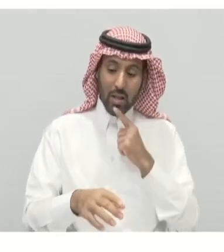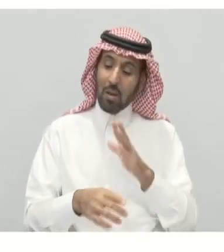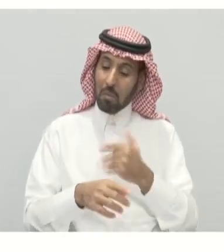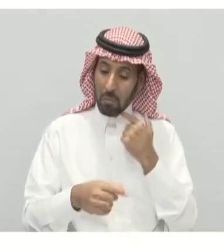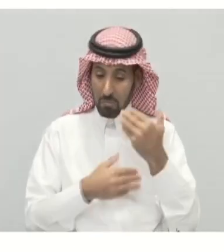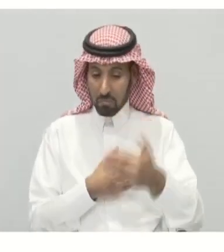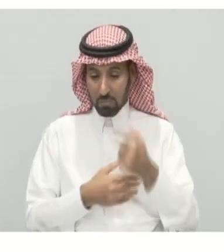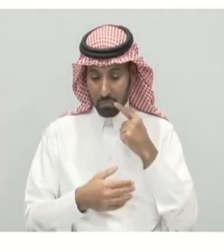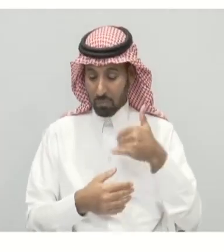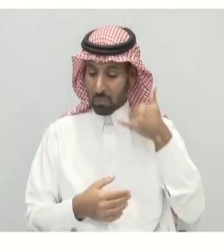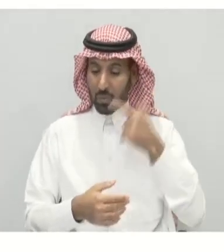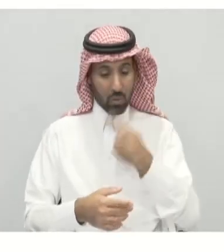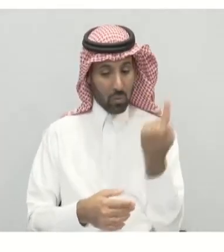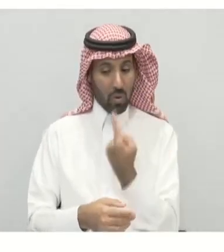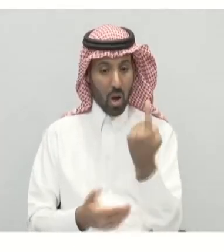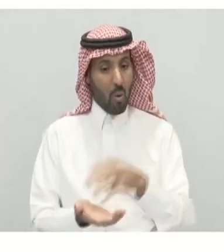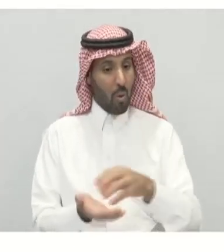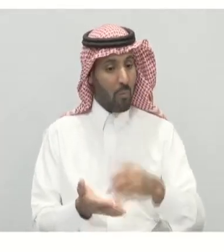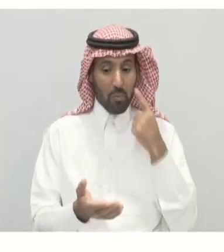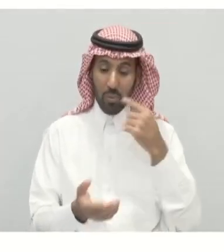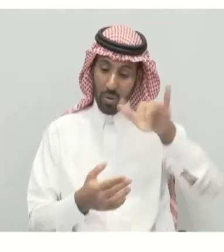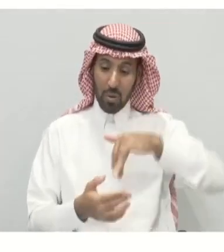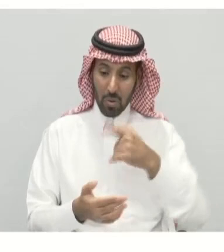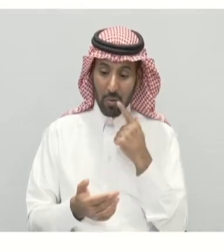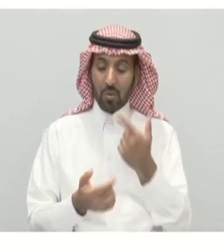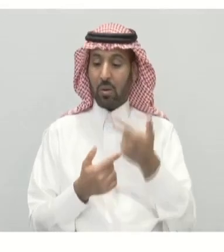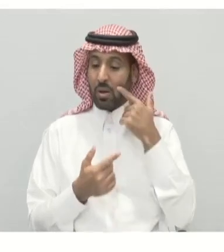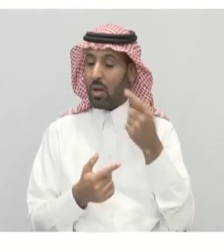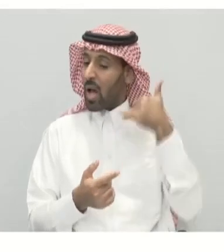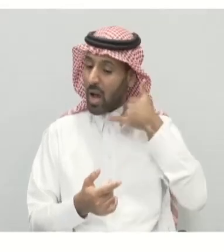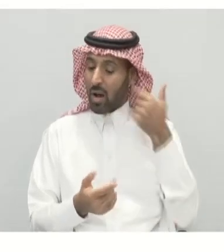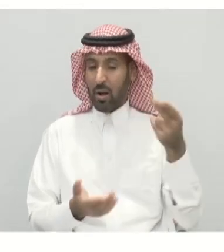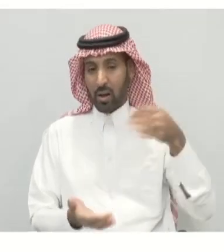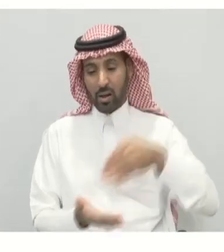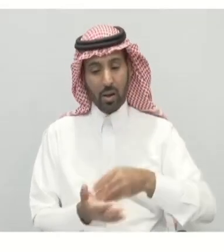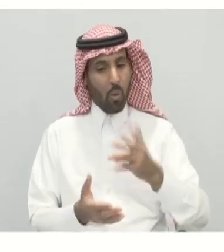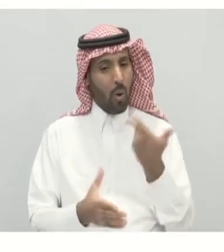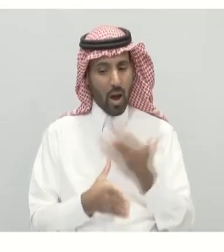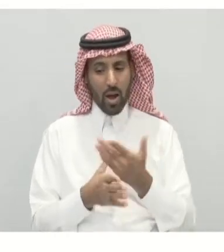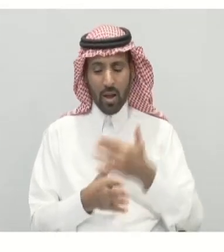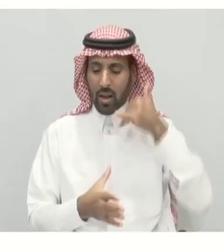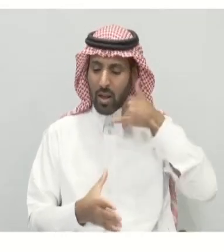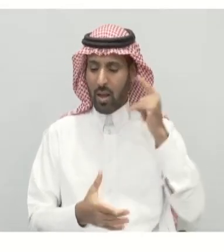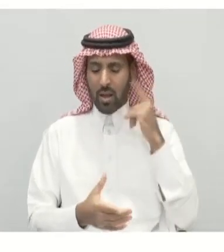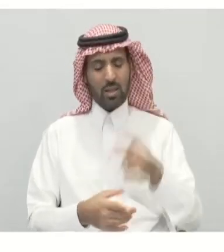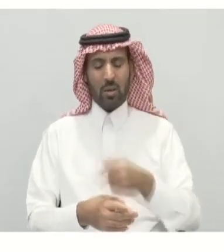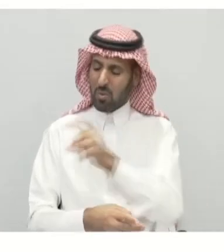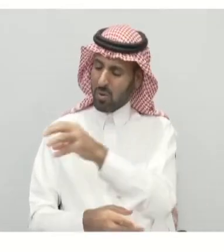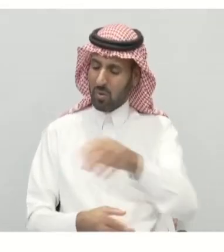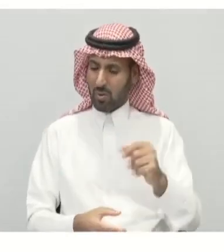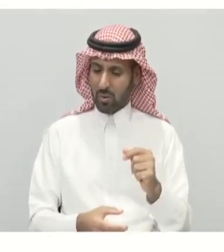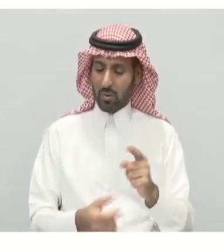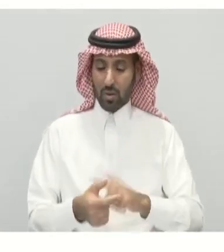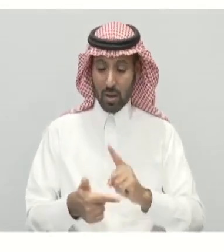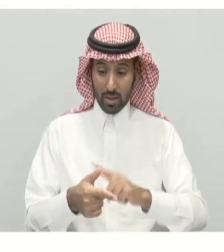available and where I will be so they can come over or call again. Why don't they call someone else? You